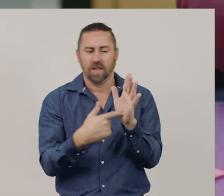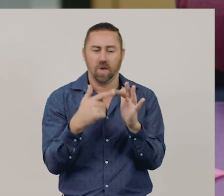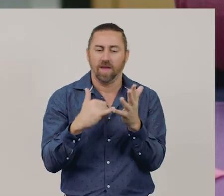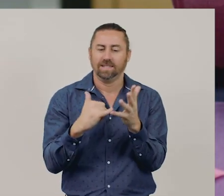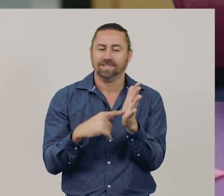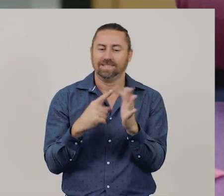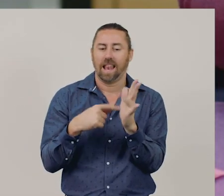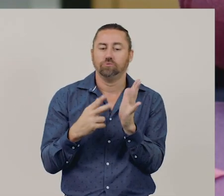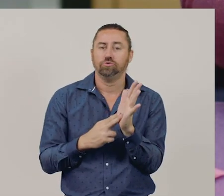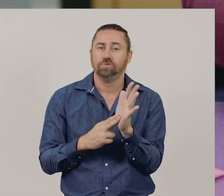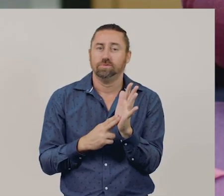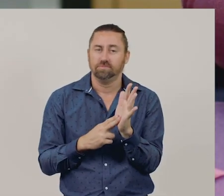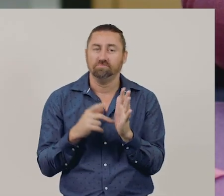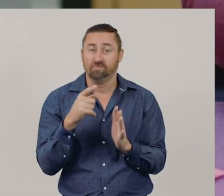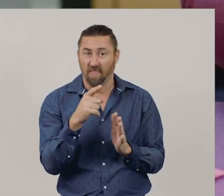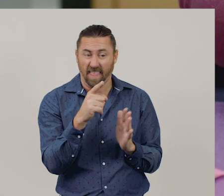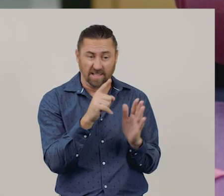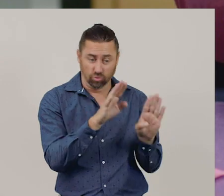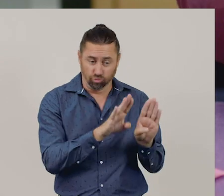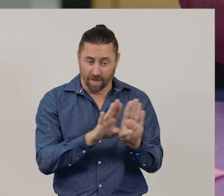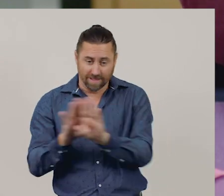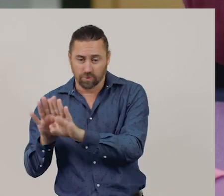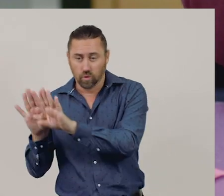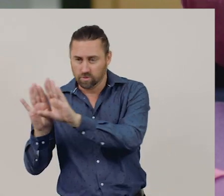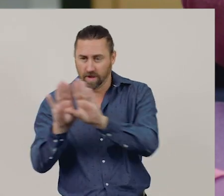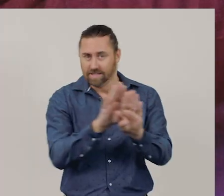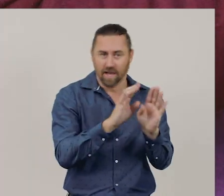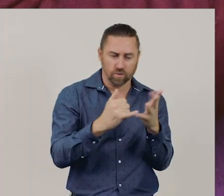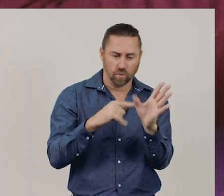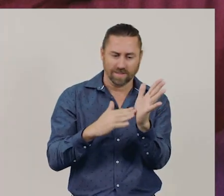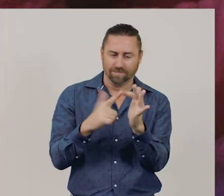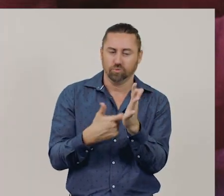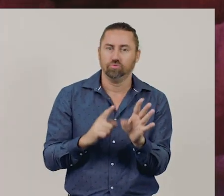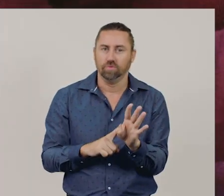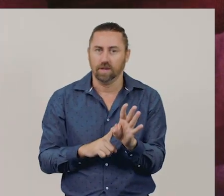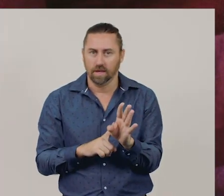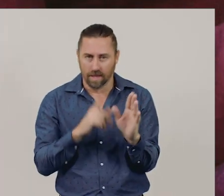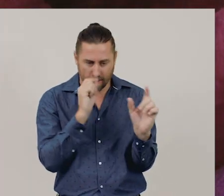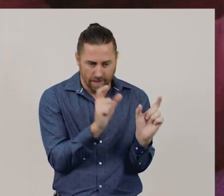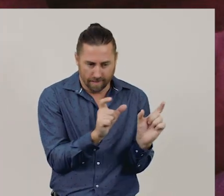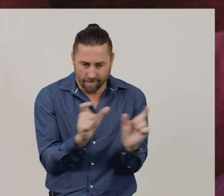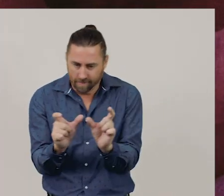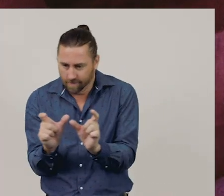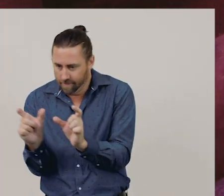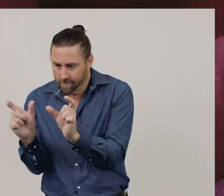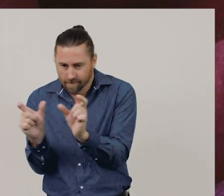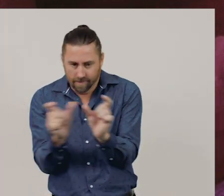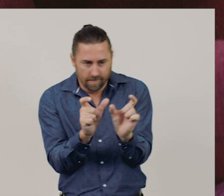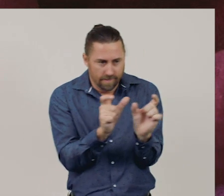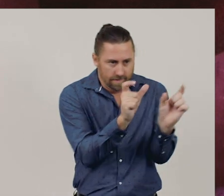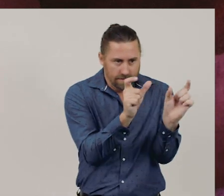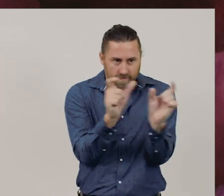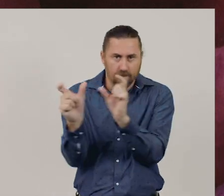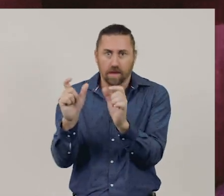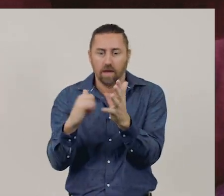tessellating pattern has translational symmetry because a brick can slide from one position to another. It does not change shape